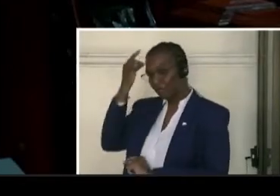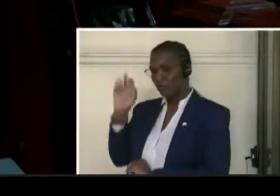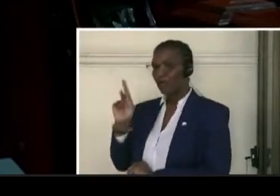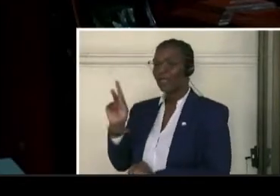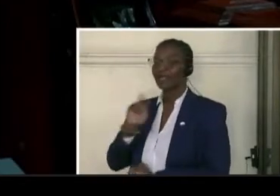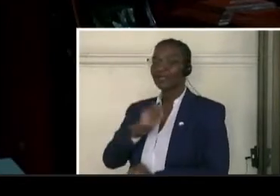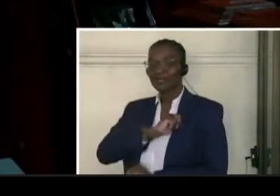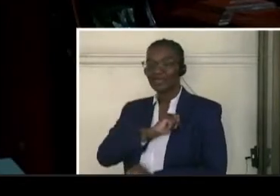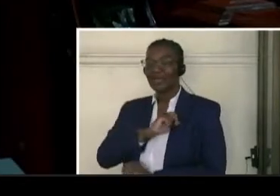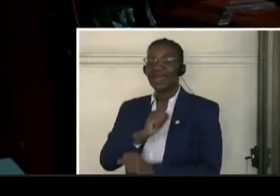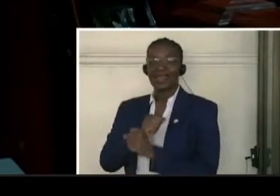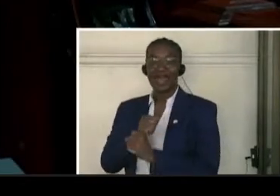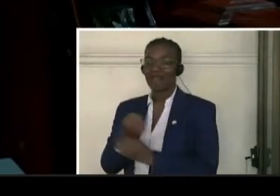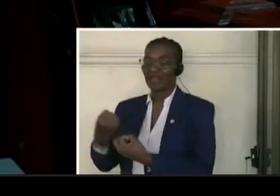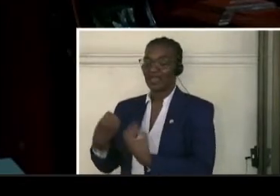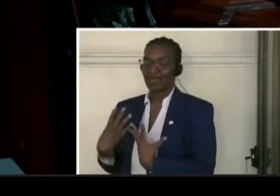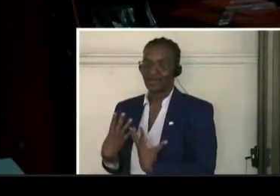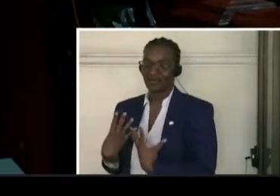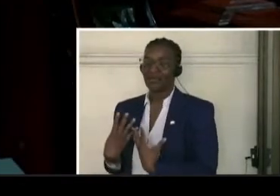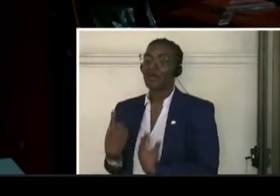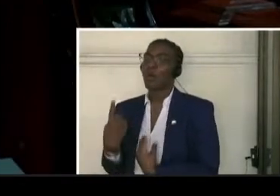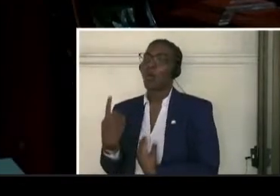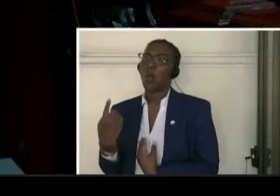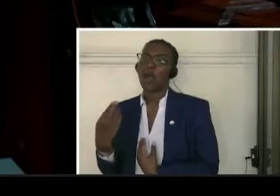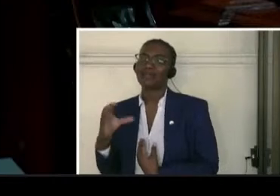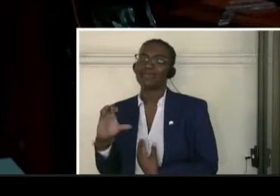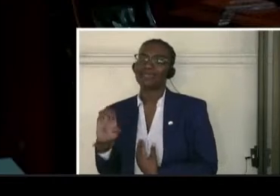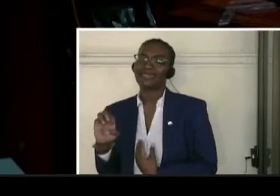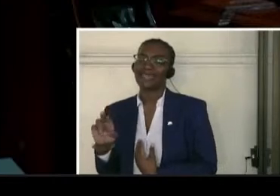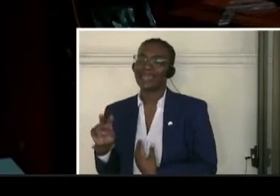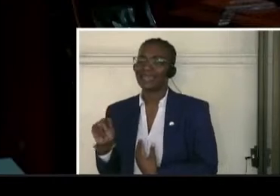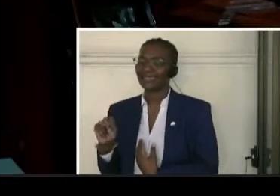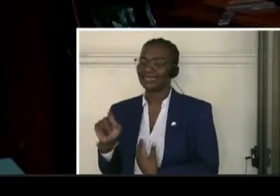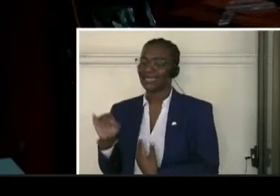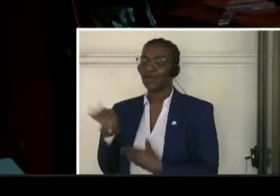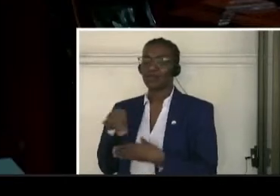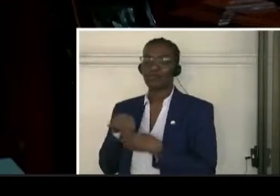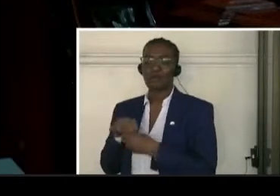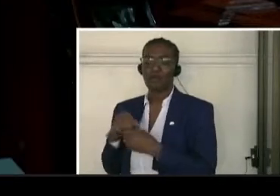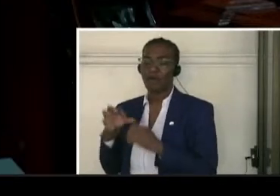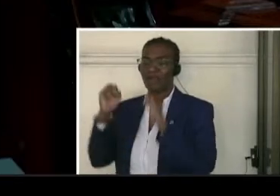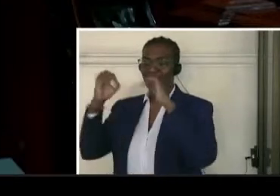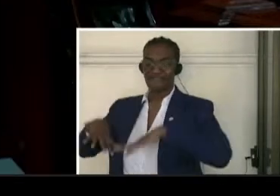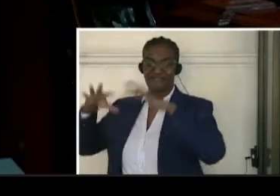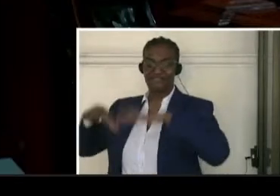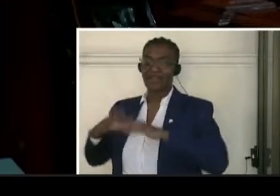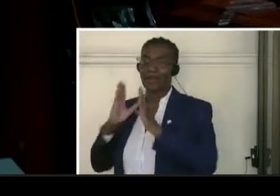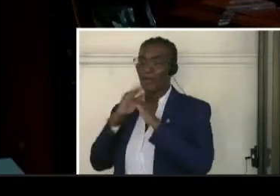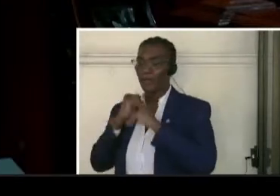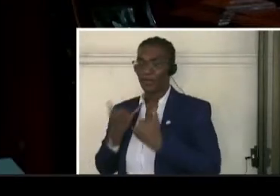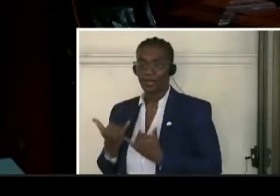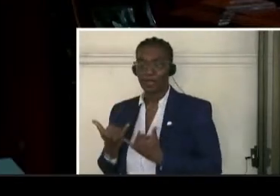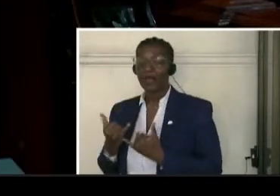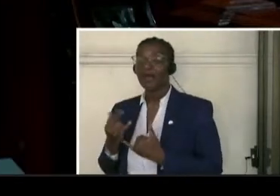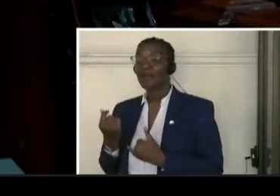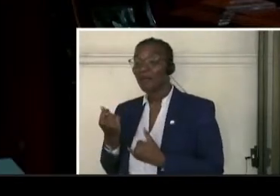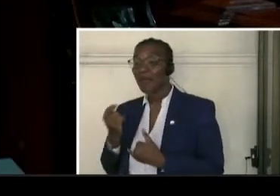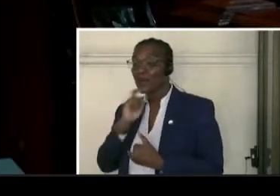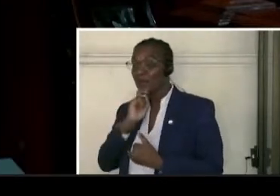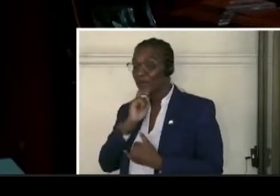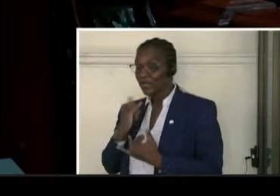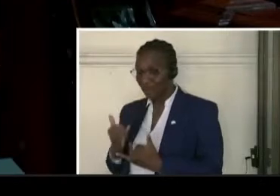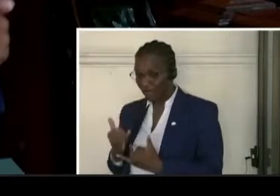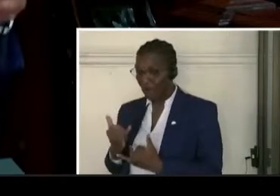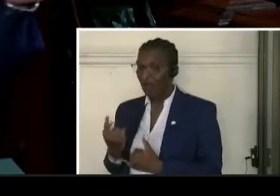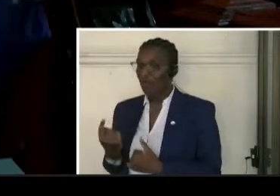KwaZulu-Natal. We have never been given a single cent regarding the interventions on floods. The money that we are using,